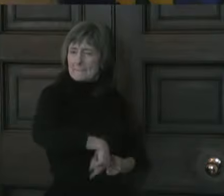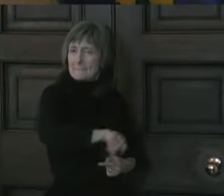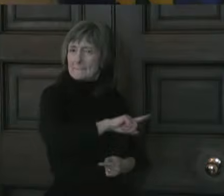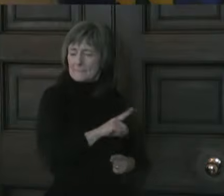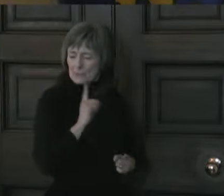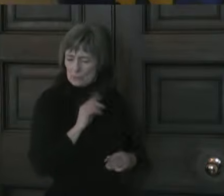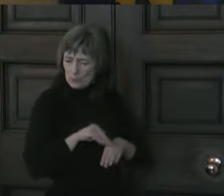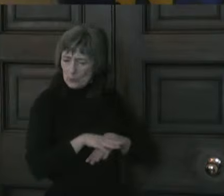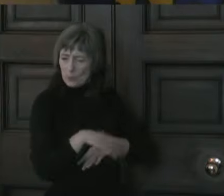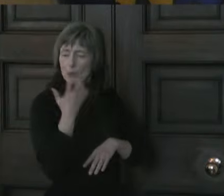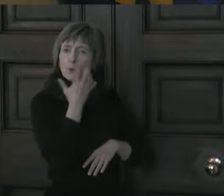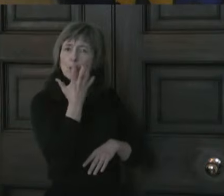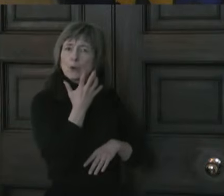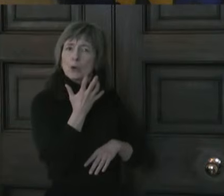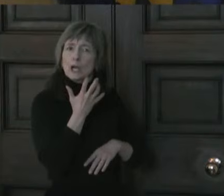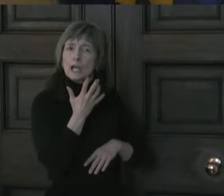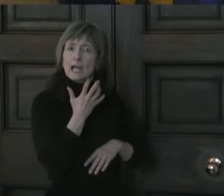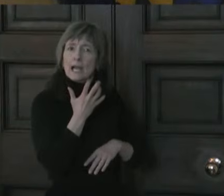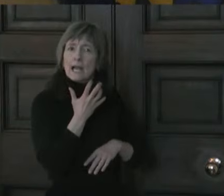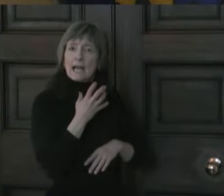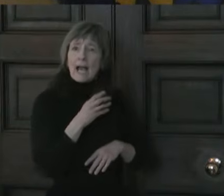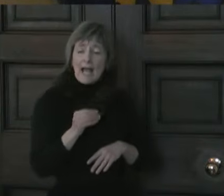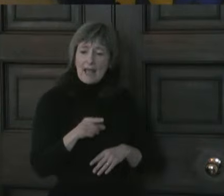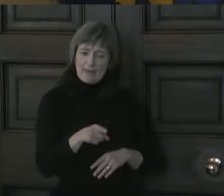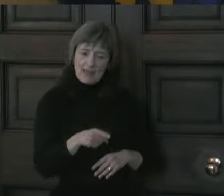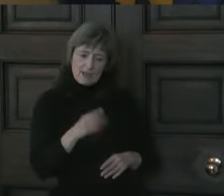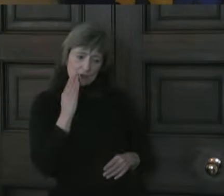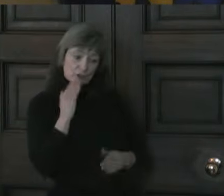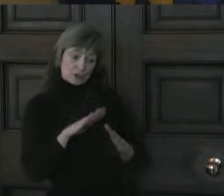learned about the importance of losing as well as winning.